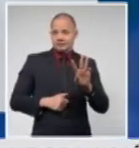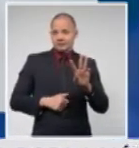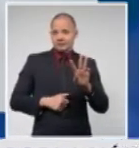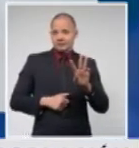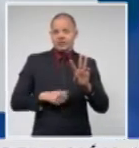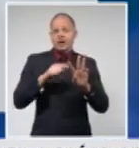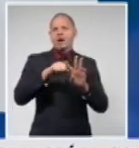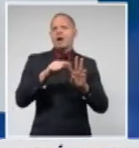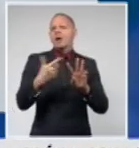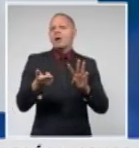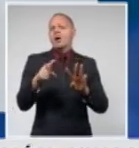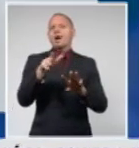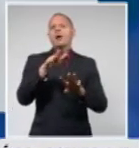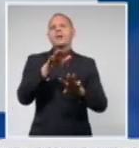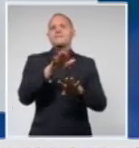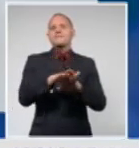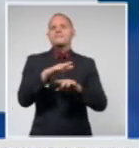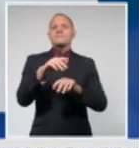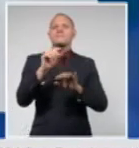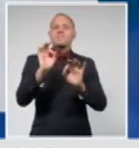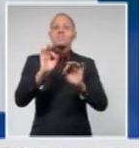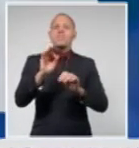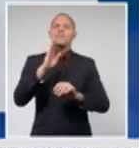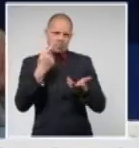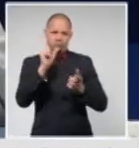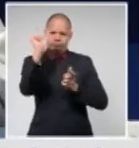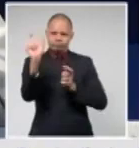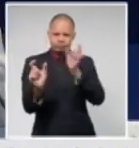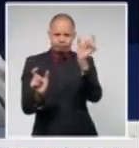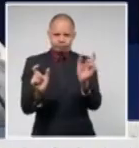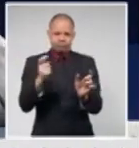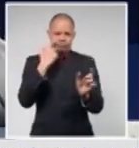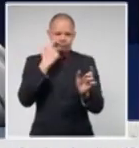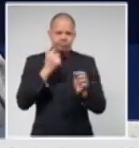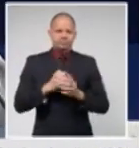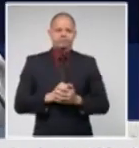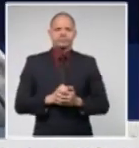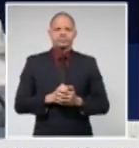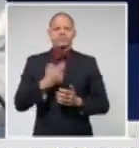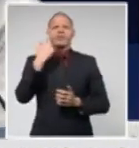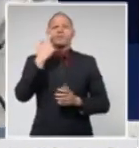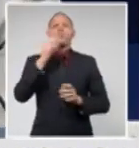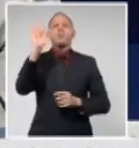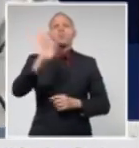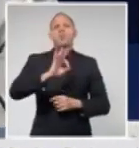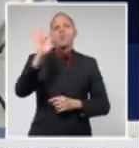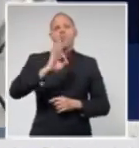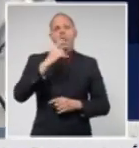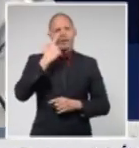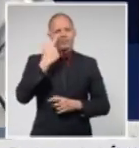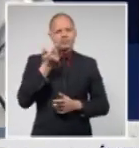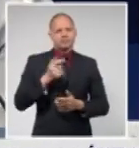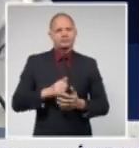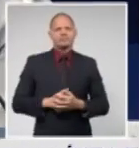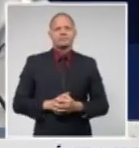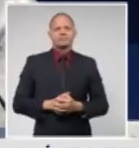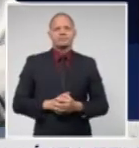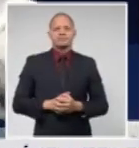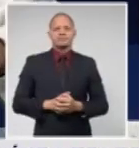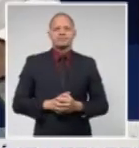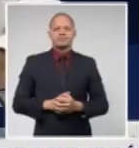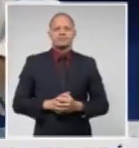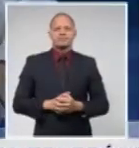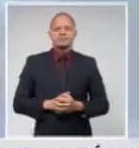and Venezuela also with 2 cases. Yesterday's results therefore mean that Ciego de